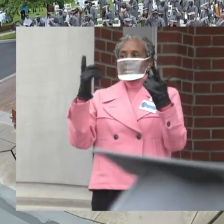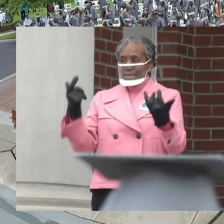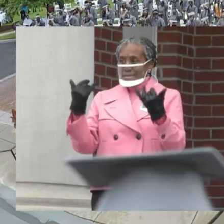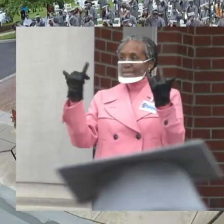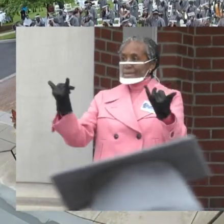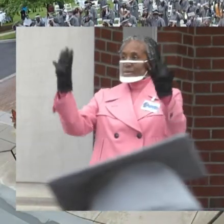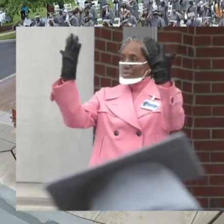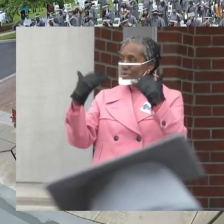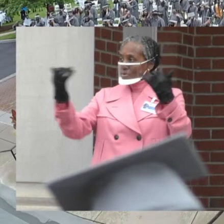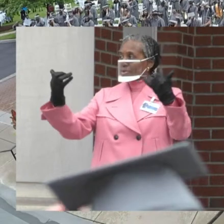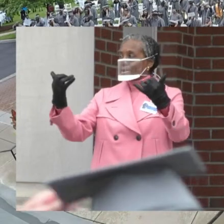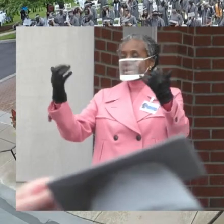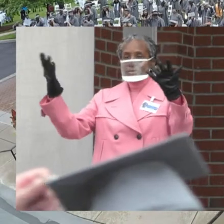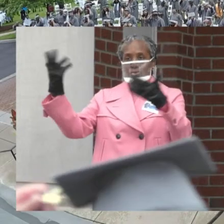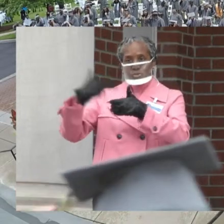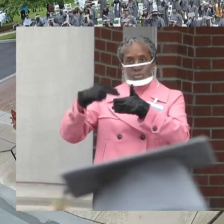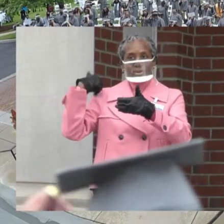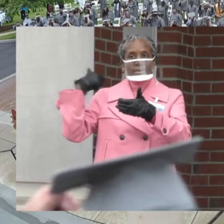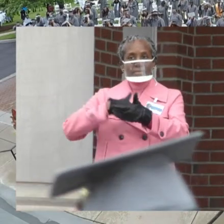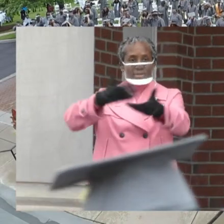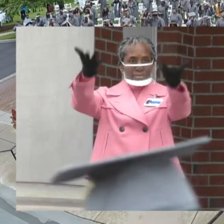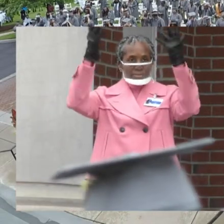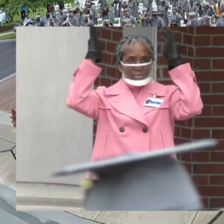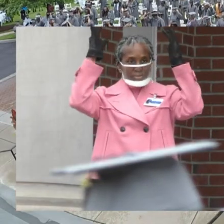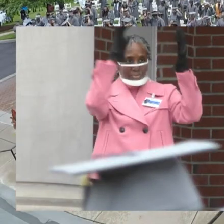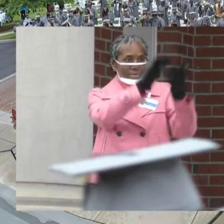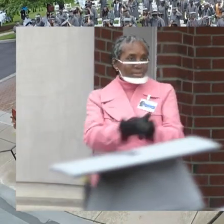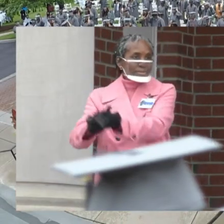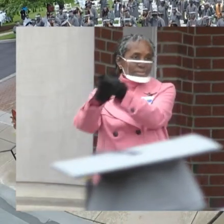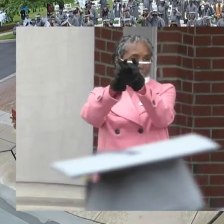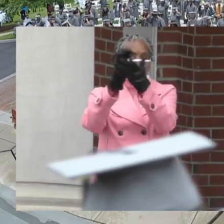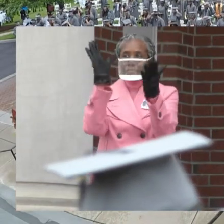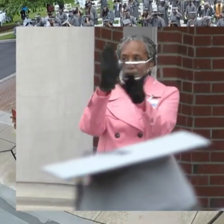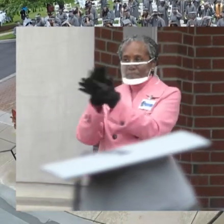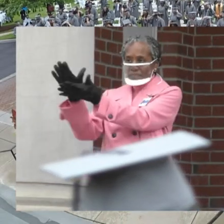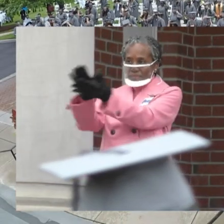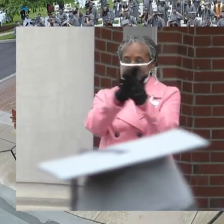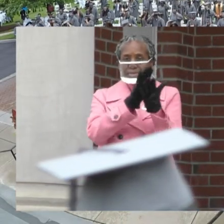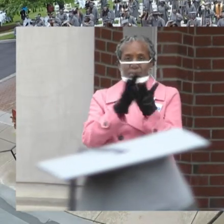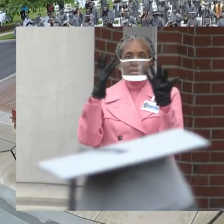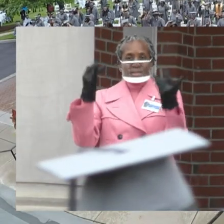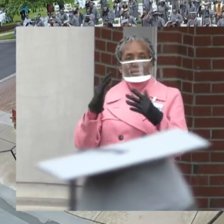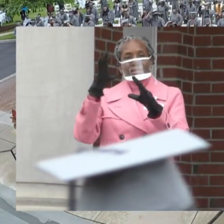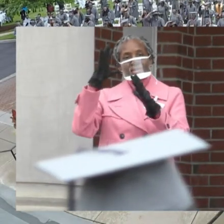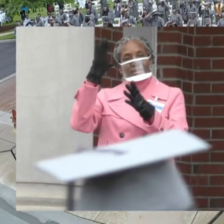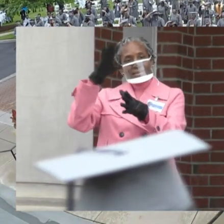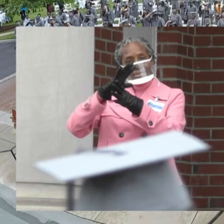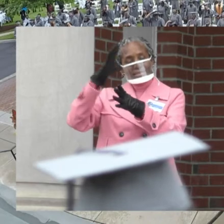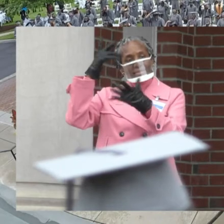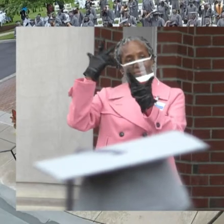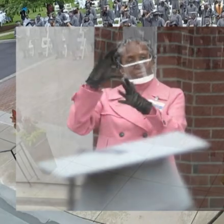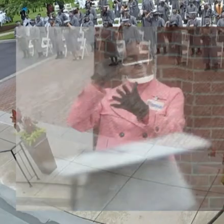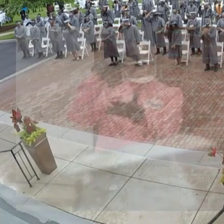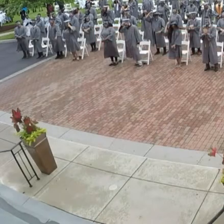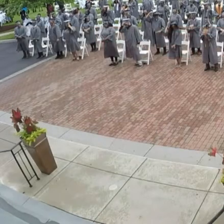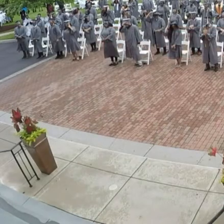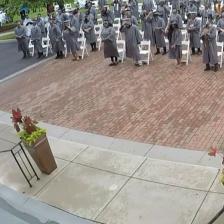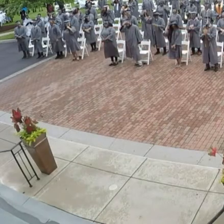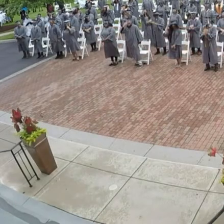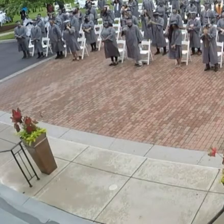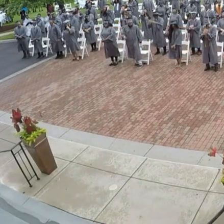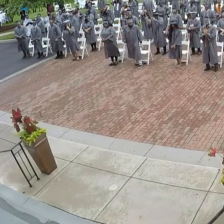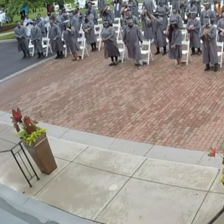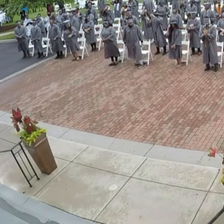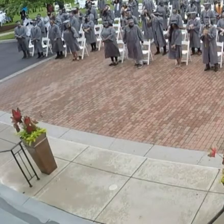the audience, please join me in congratulating this outstanding group of distinguished graduates.